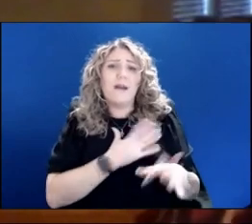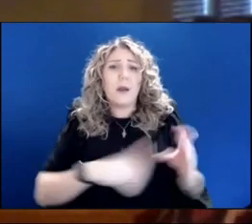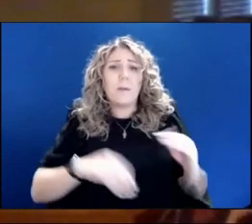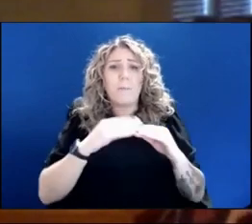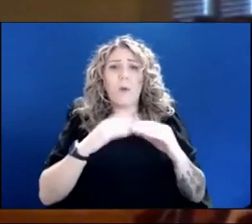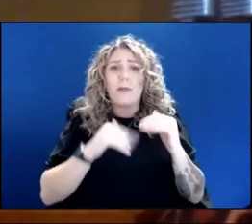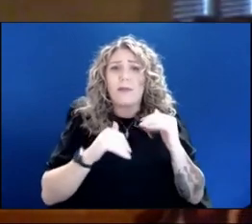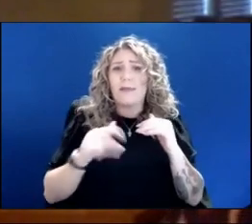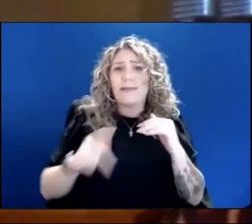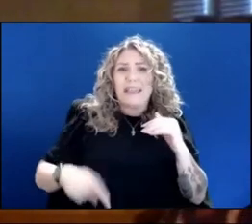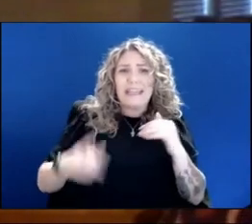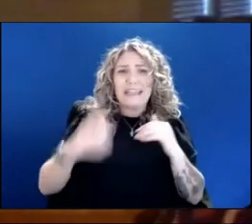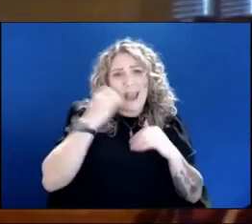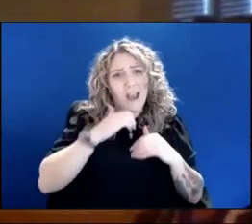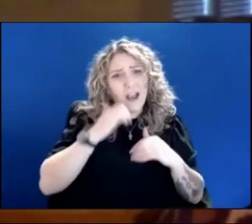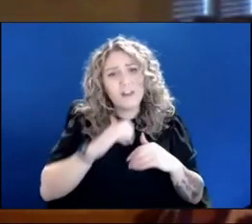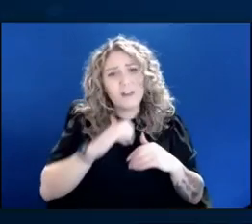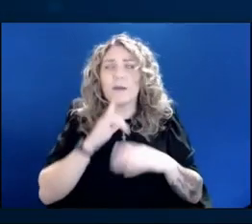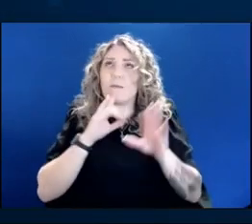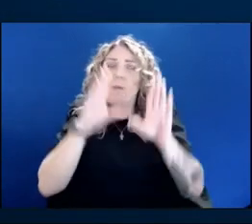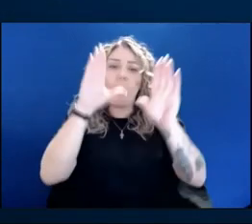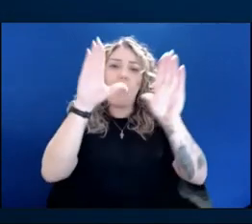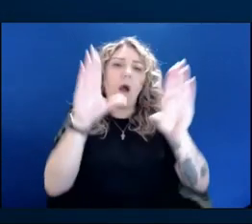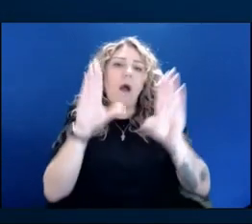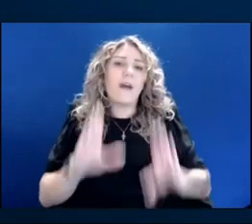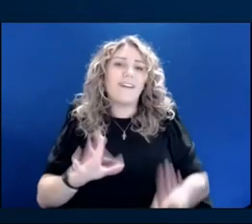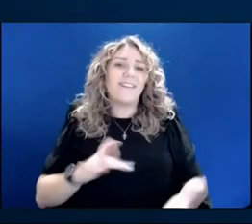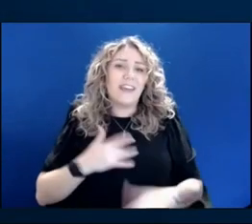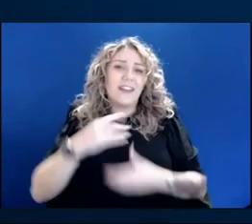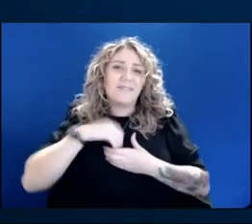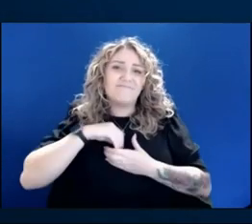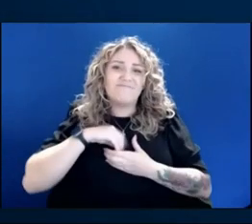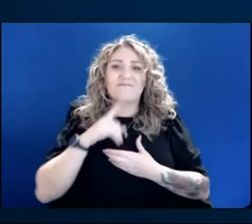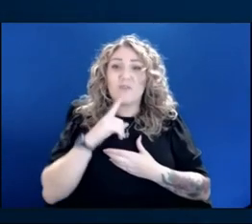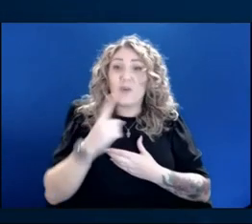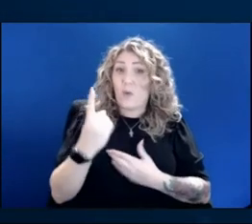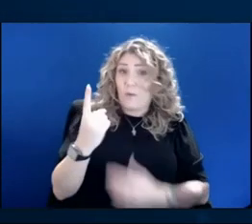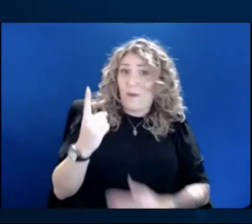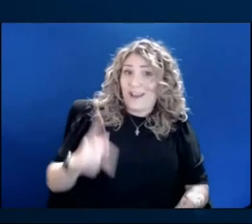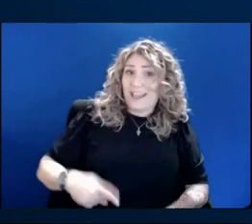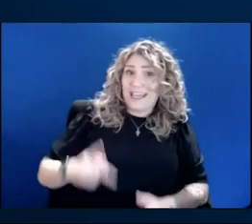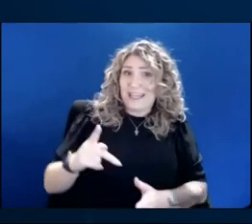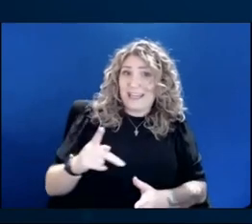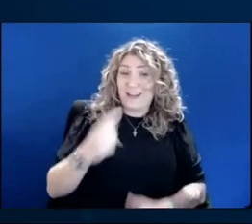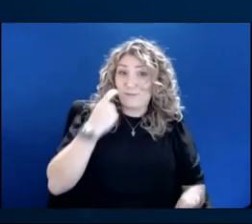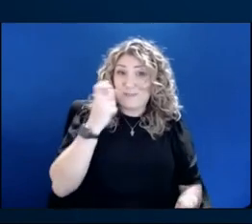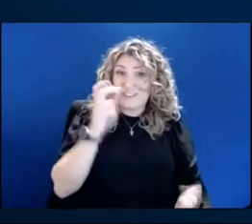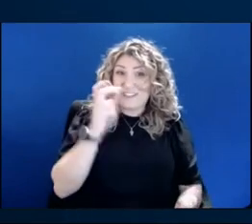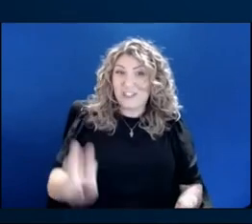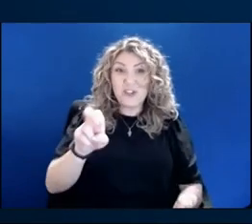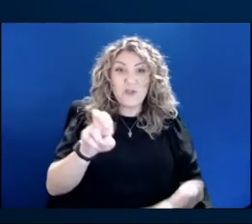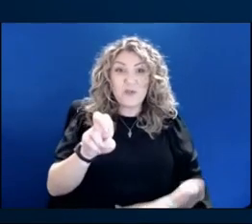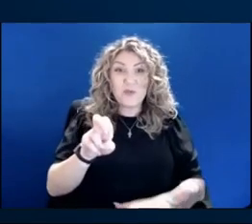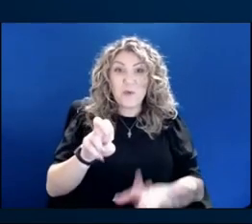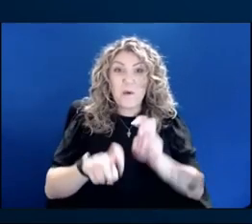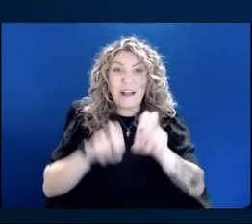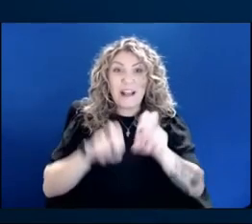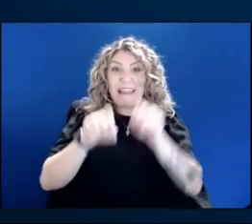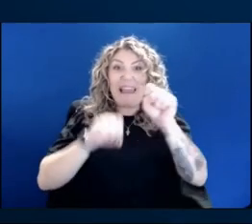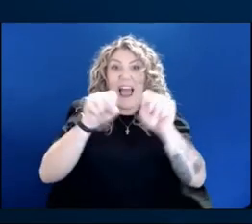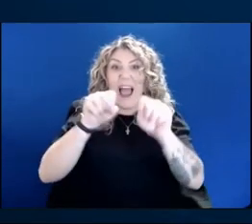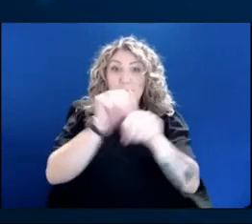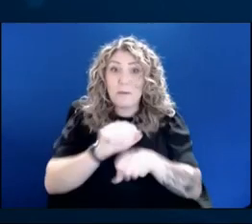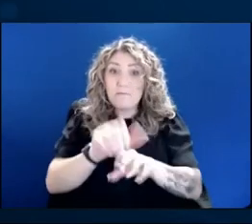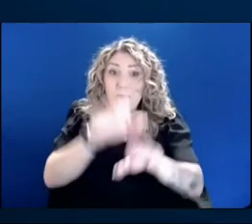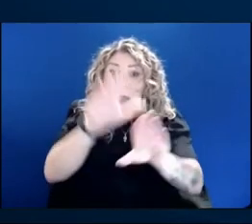It's just such a wonderful feeling. Well, you and your one kidney went on quite a journey recently. You climbed a mountain, certainly for this experience with Dan